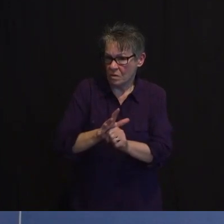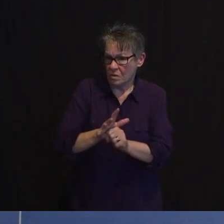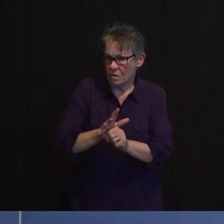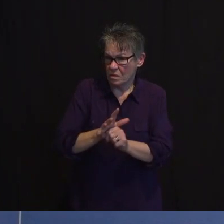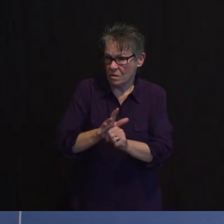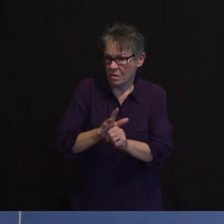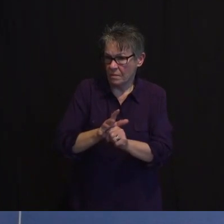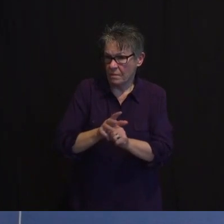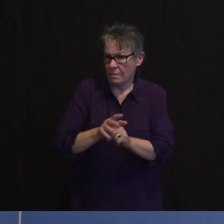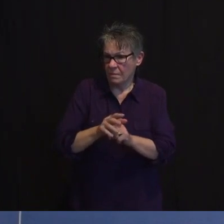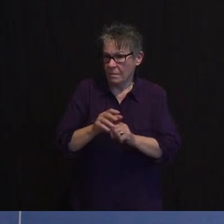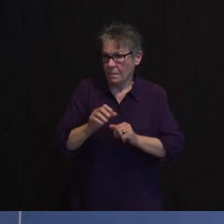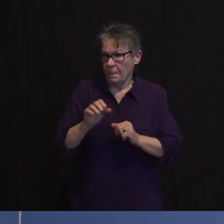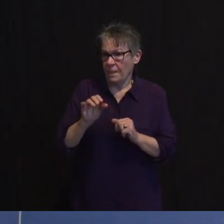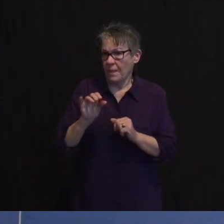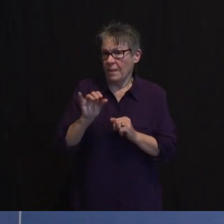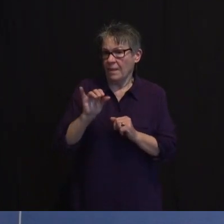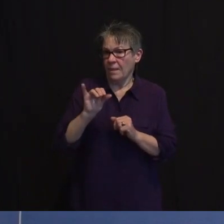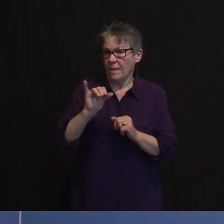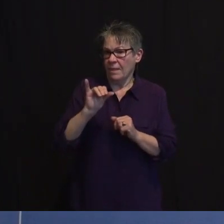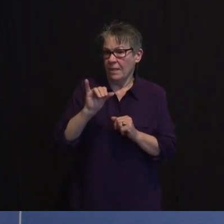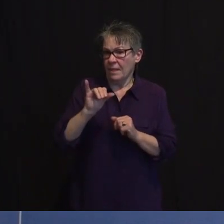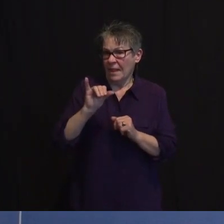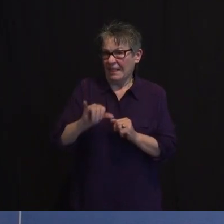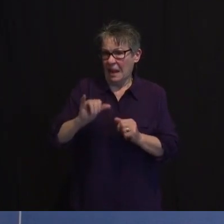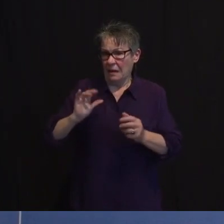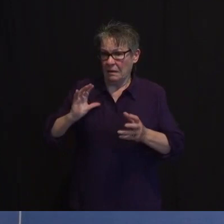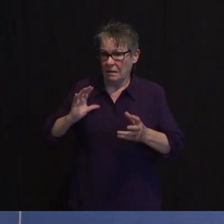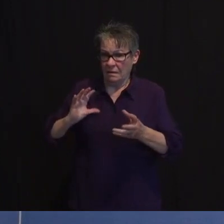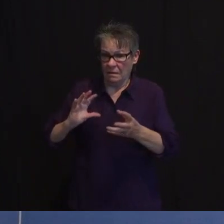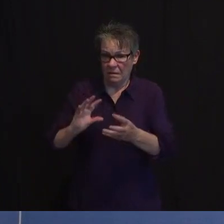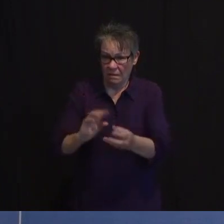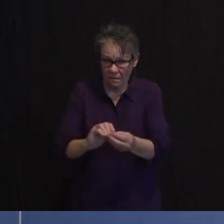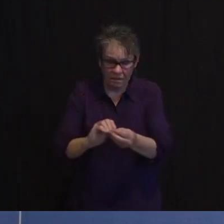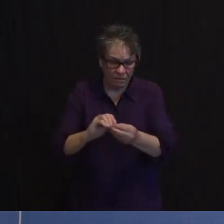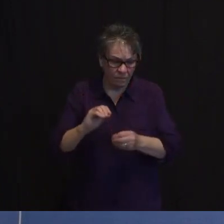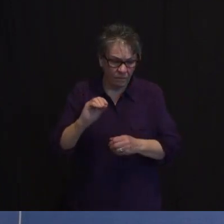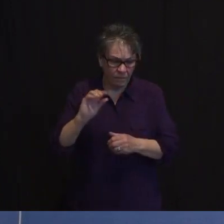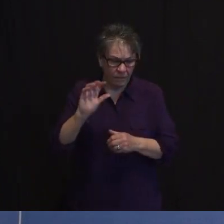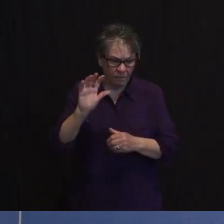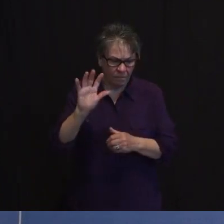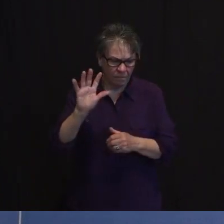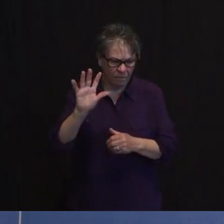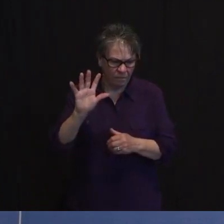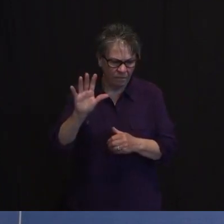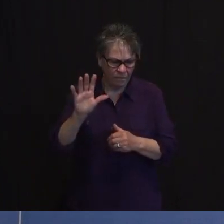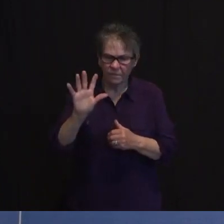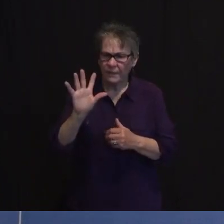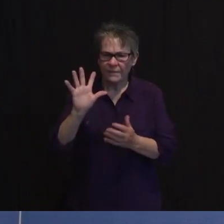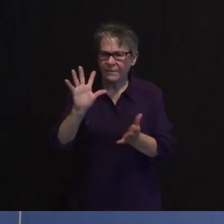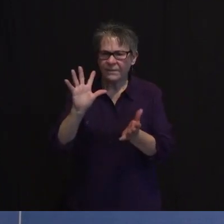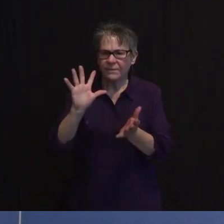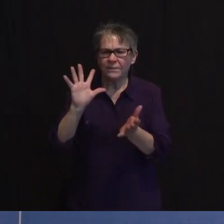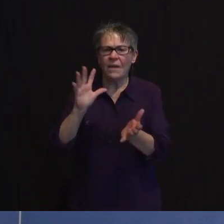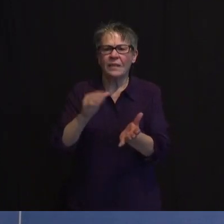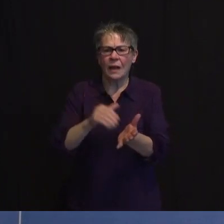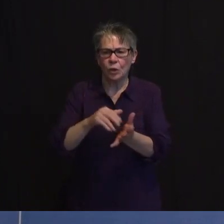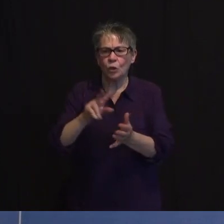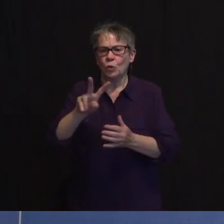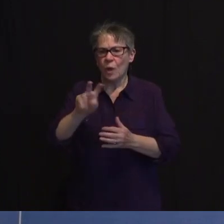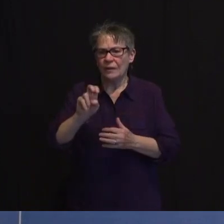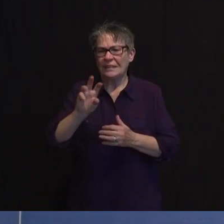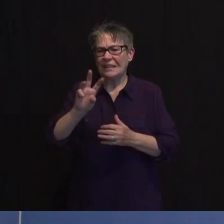5,264 cases of positive COVID-19 in our long-term care facilities. The overall population of our